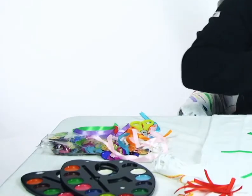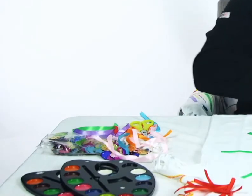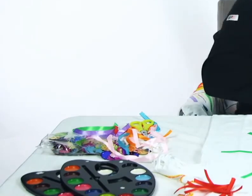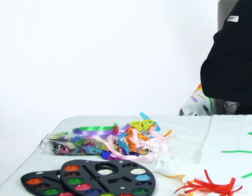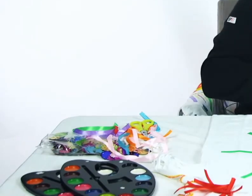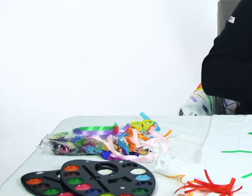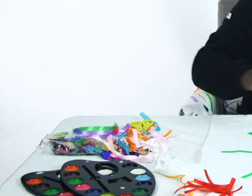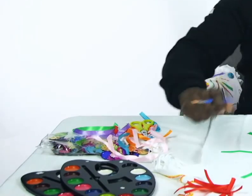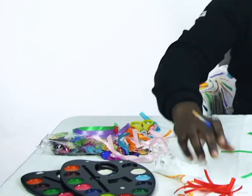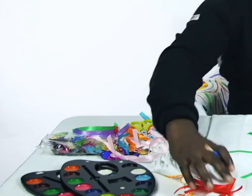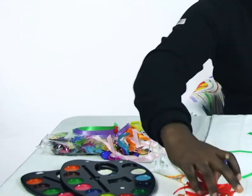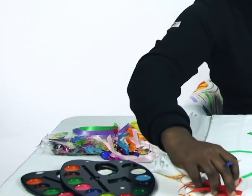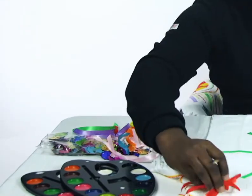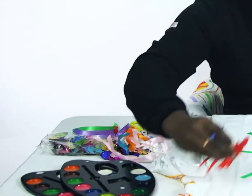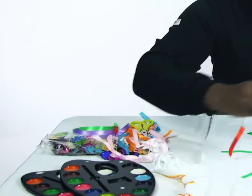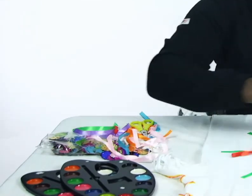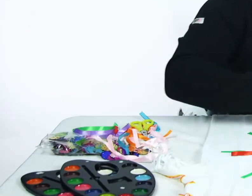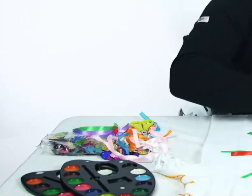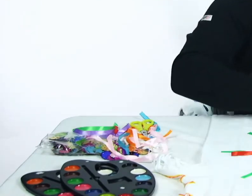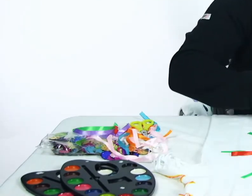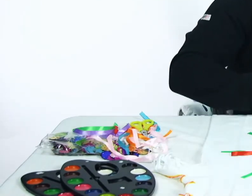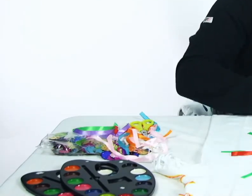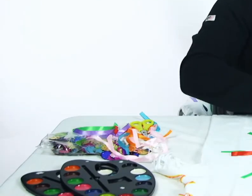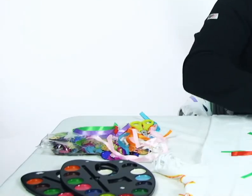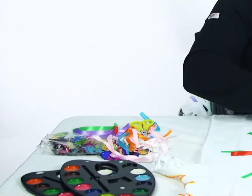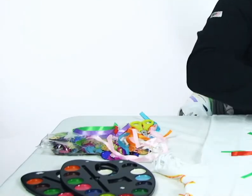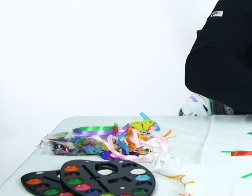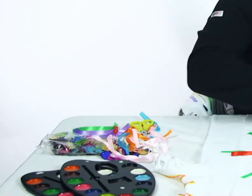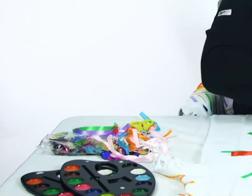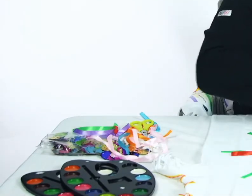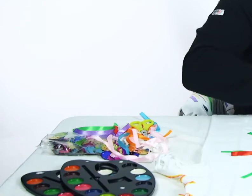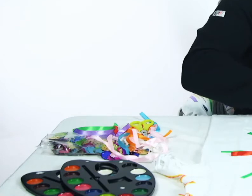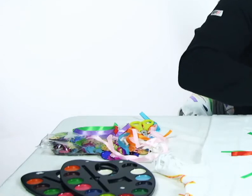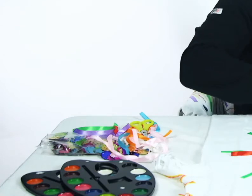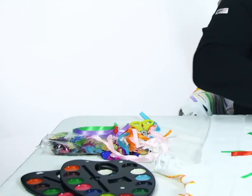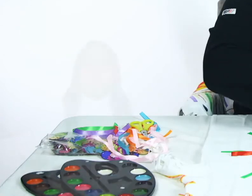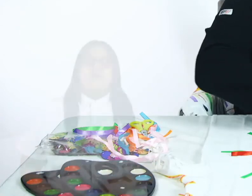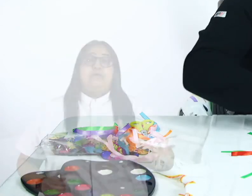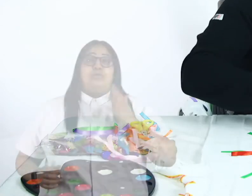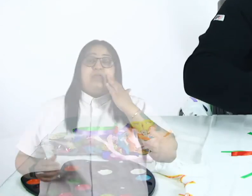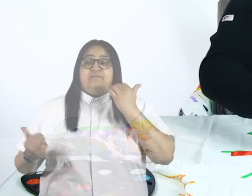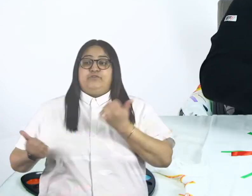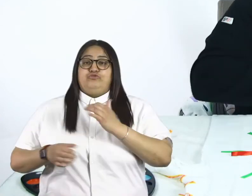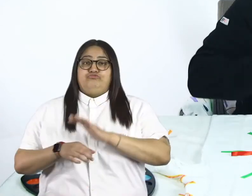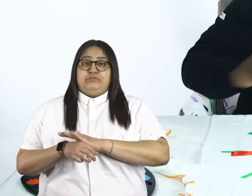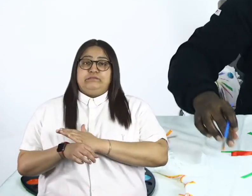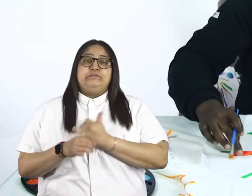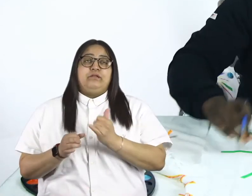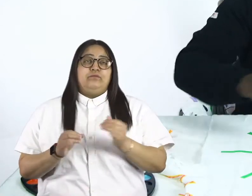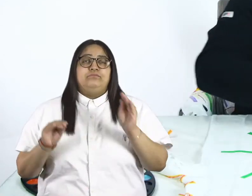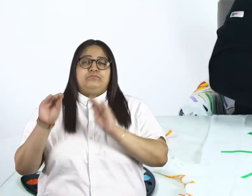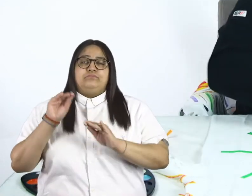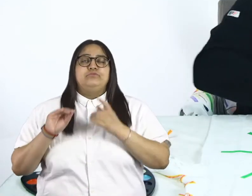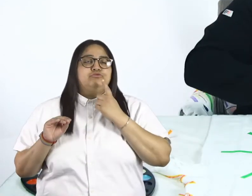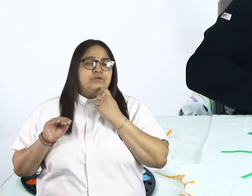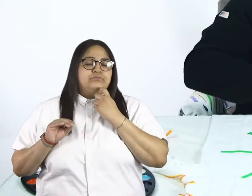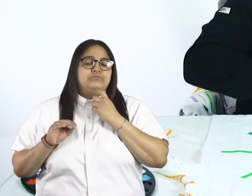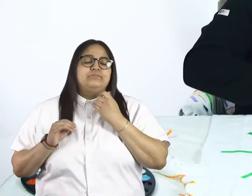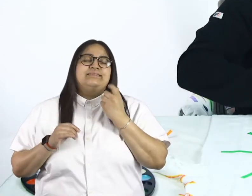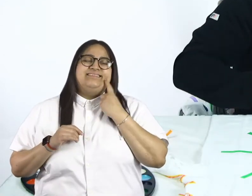and then once we're done with that, we're now gonna quickly just apply our red, and it's easier when it comes to the second